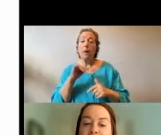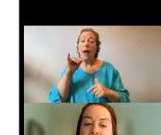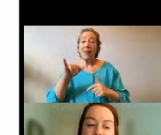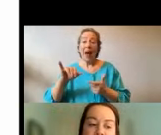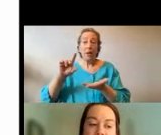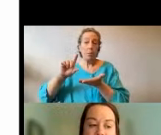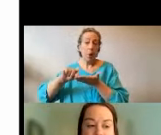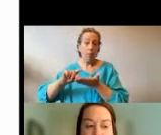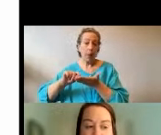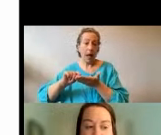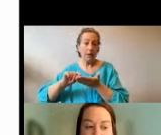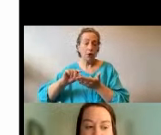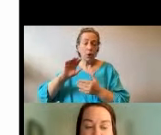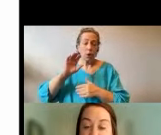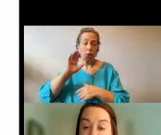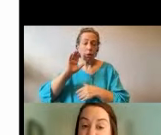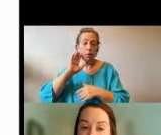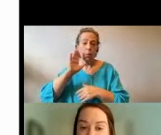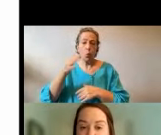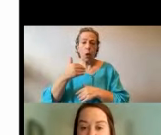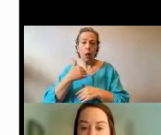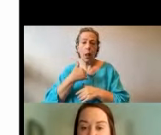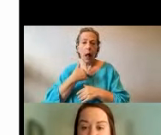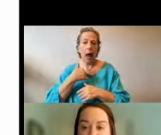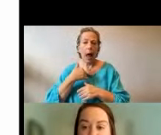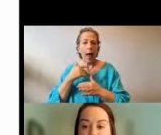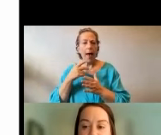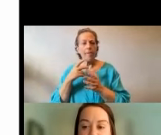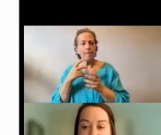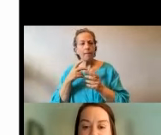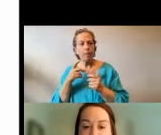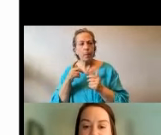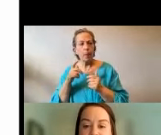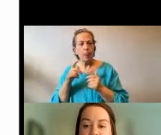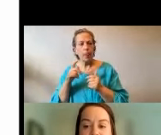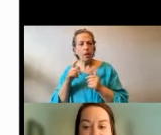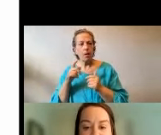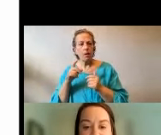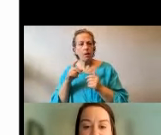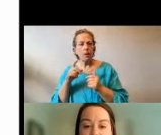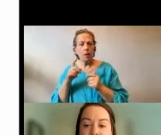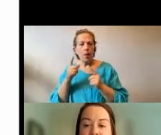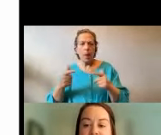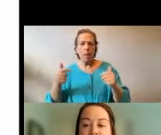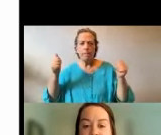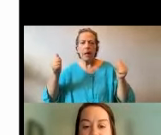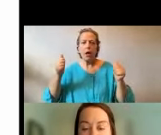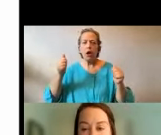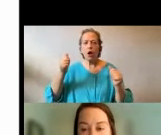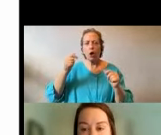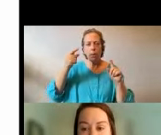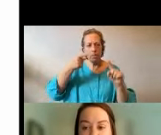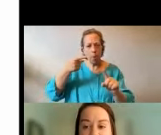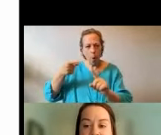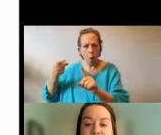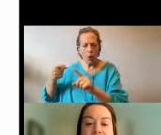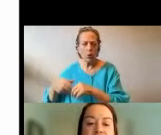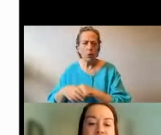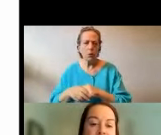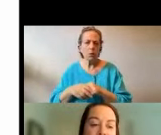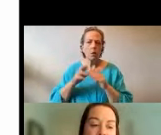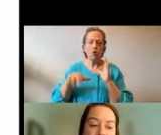top line takeaways from each of these webinar series, some of the legal protections, the role of the health